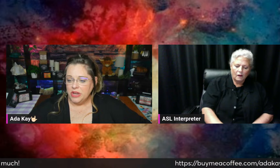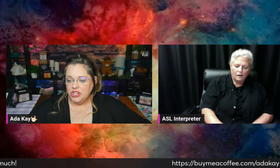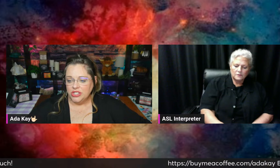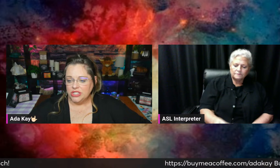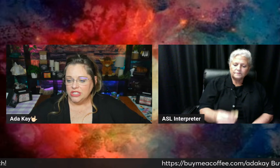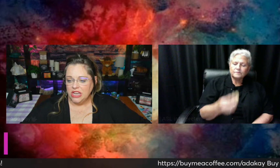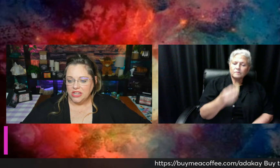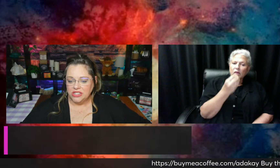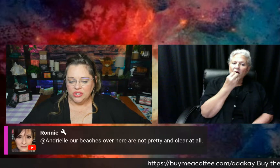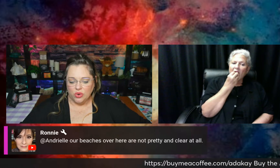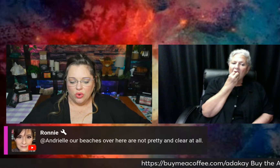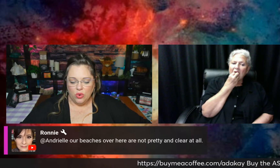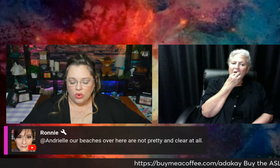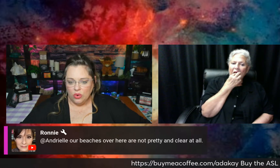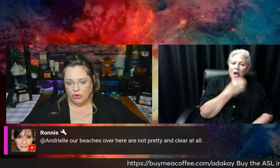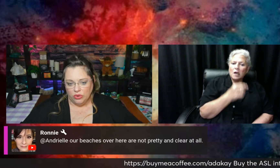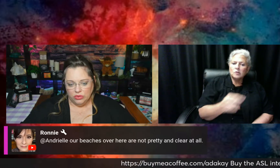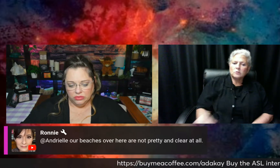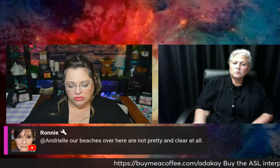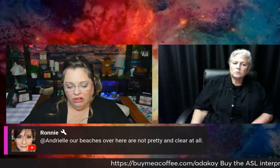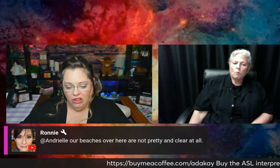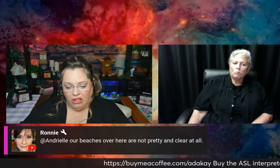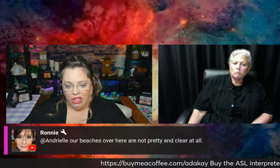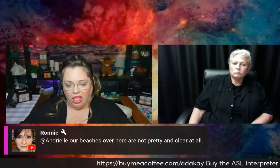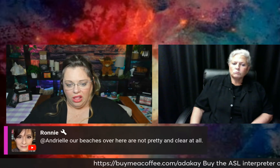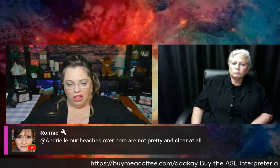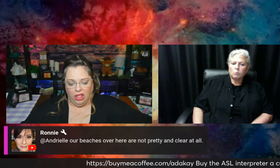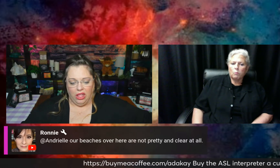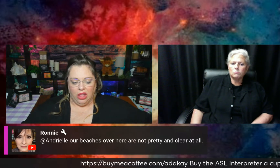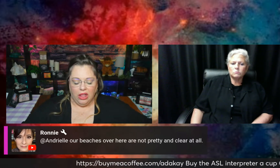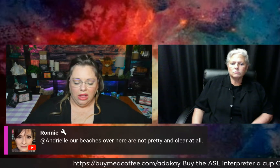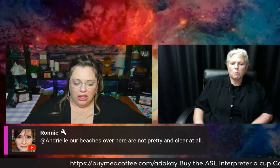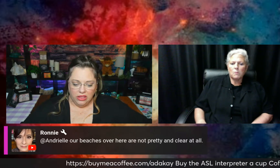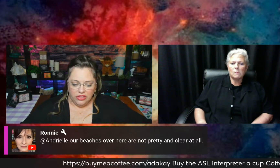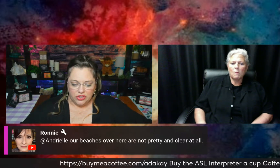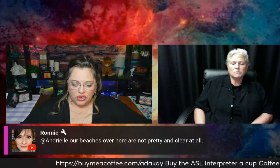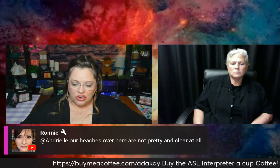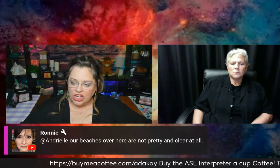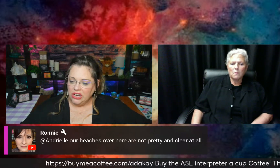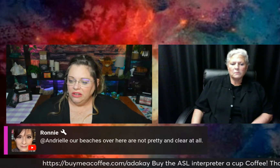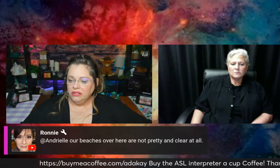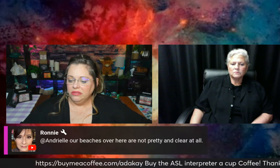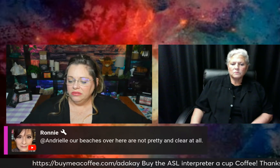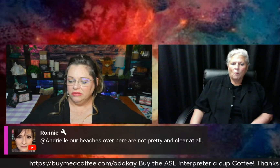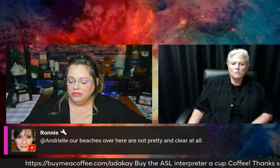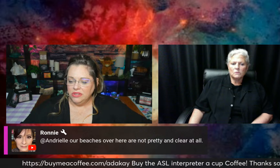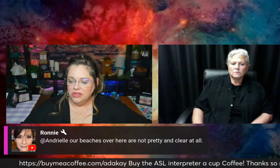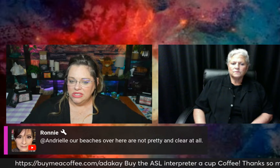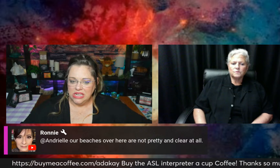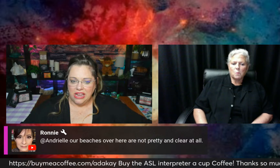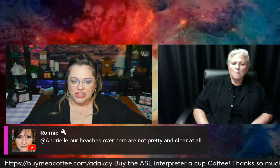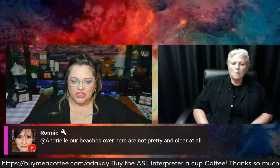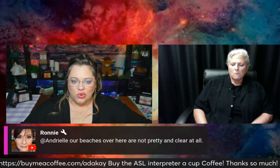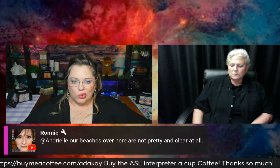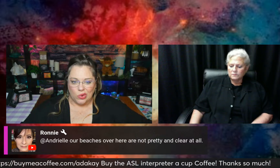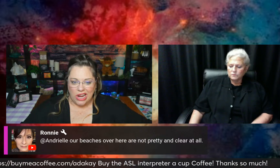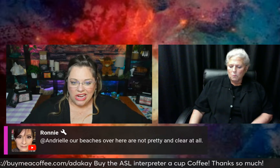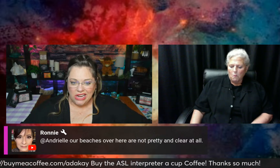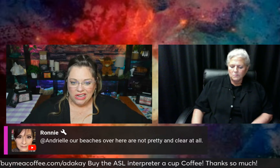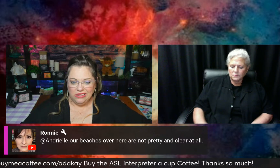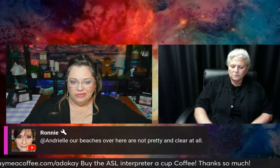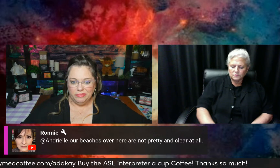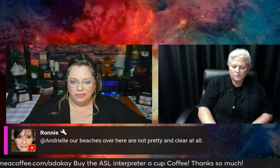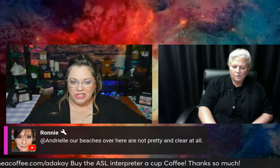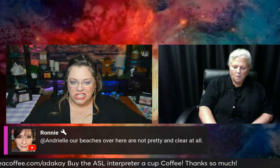Our beaches in Texas are horrible. Ugh. They're dirty. The sand is